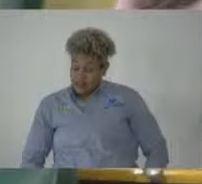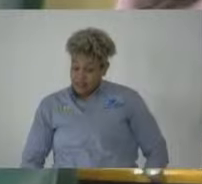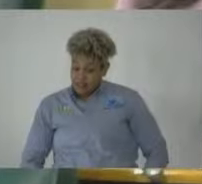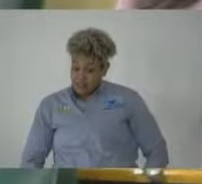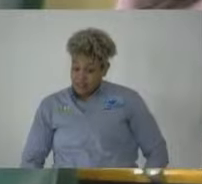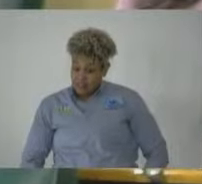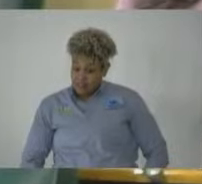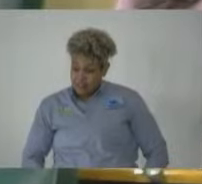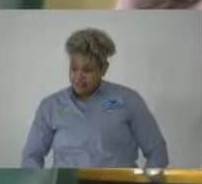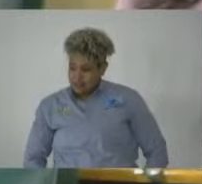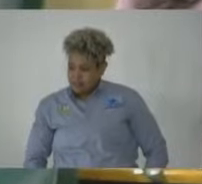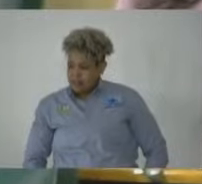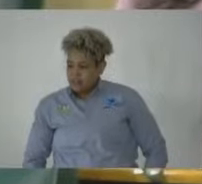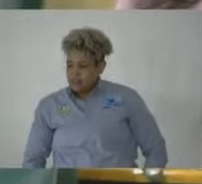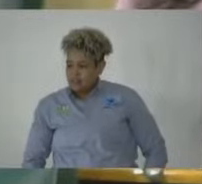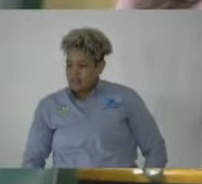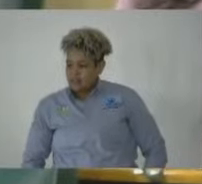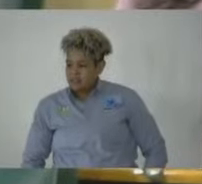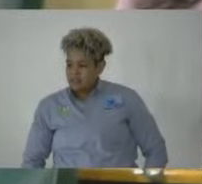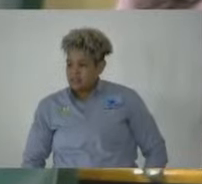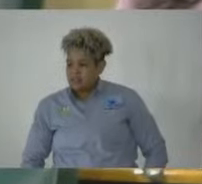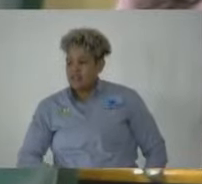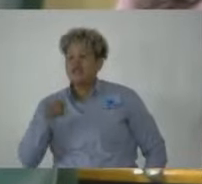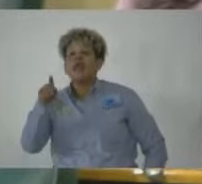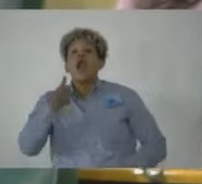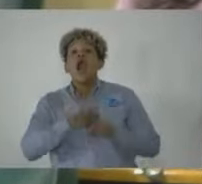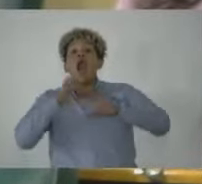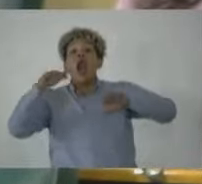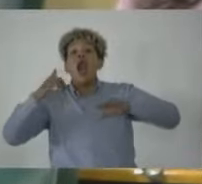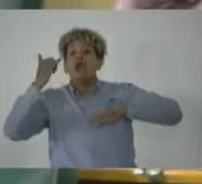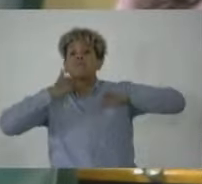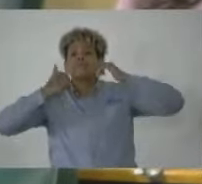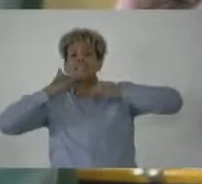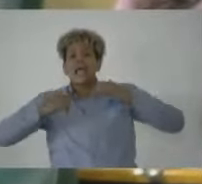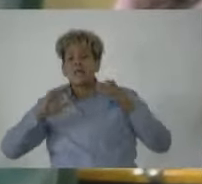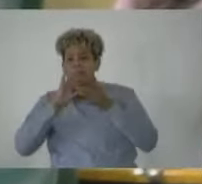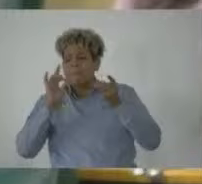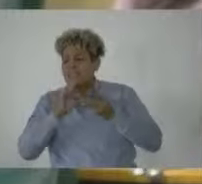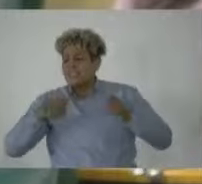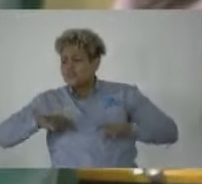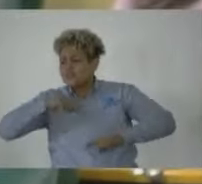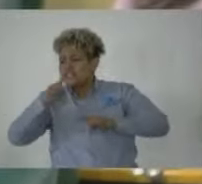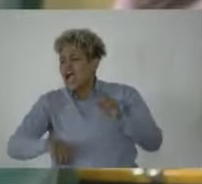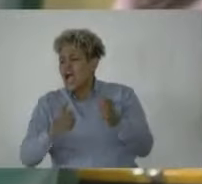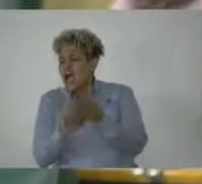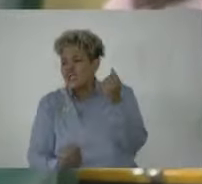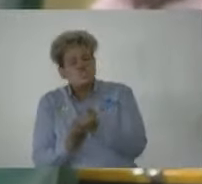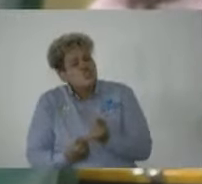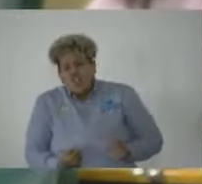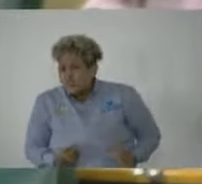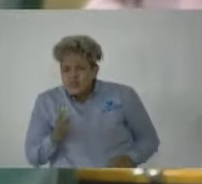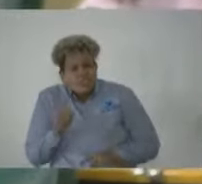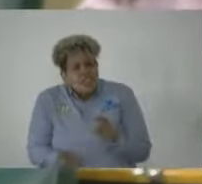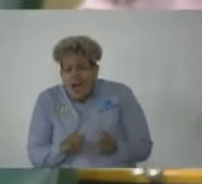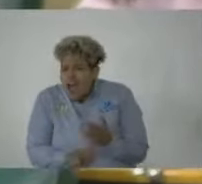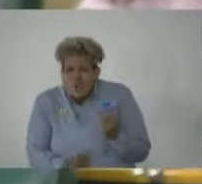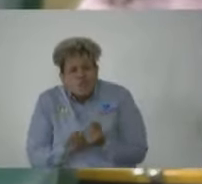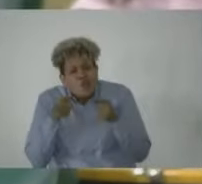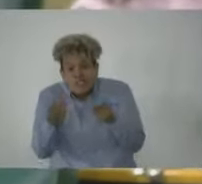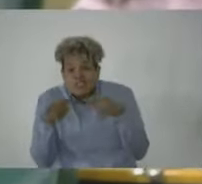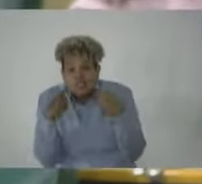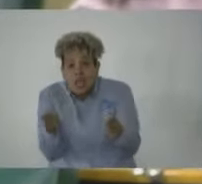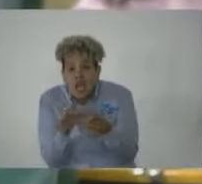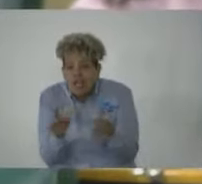It sends, Madam Speaker, the unmistakable message that we cannot trust. We cannot trust what they say.